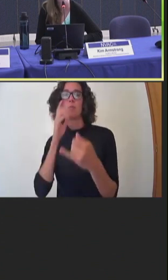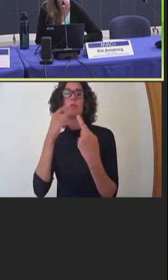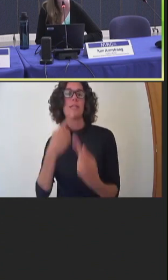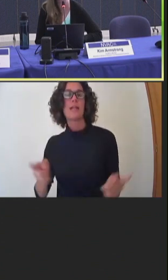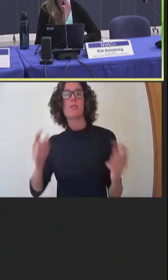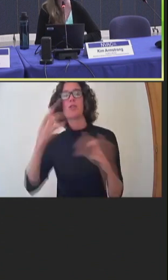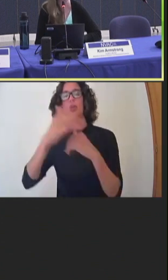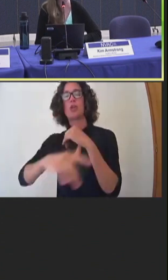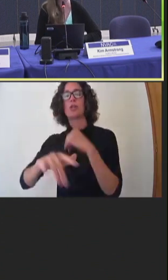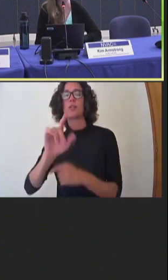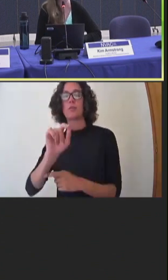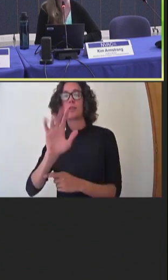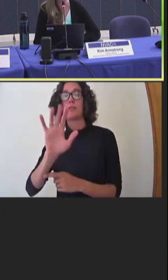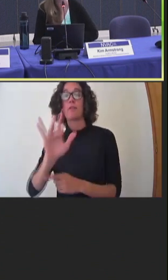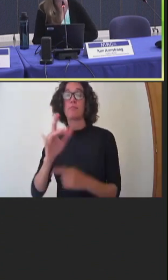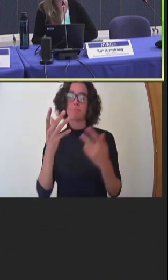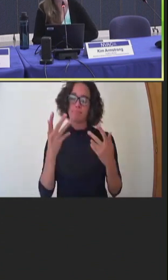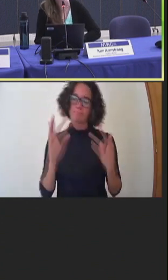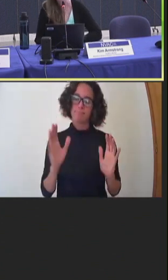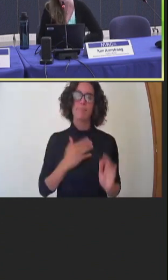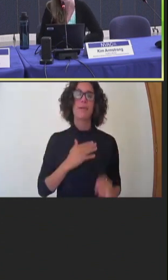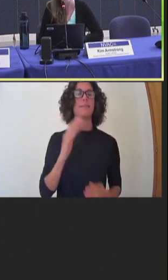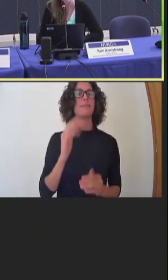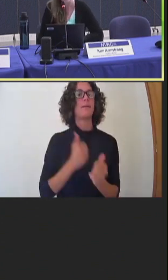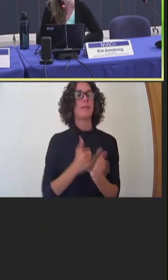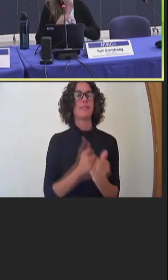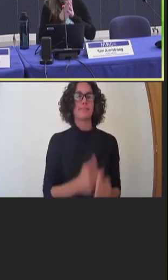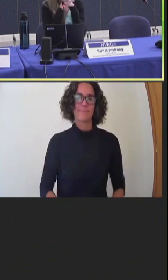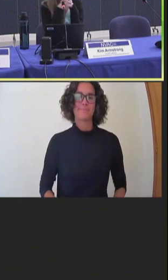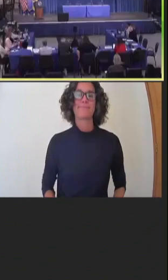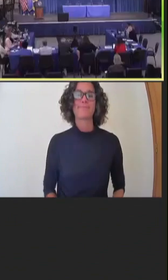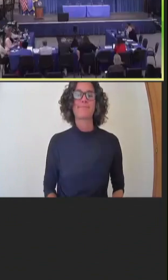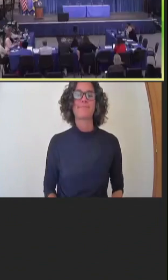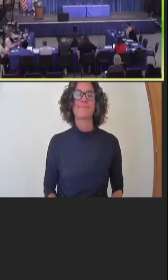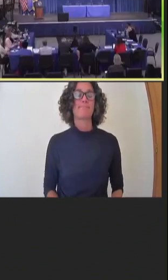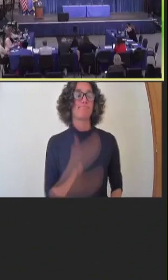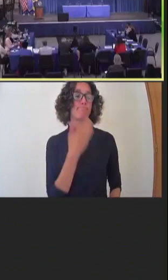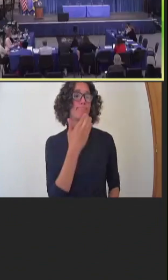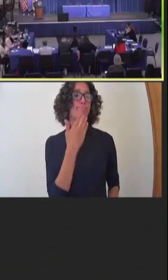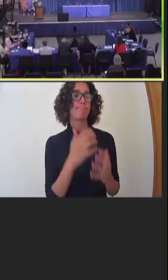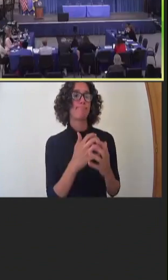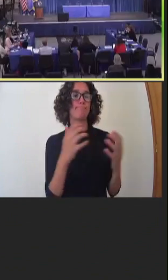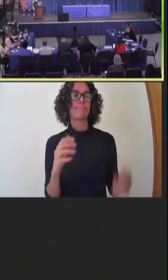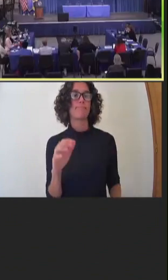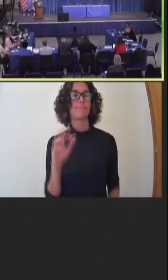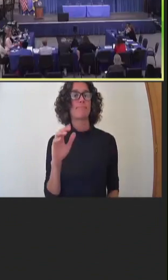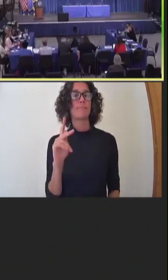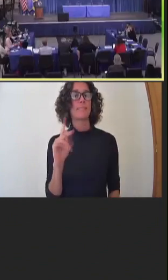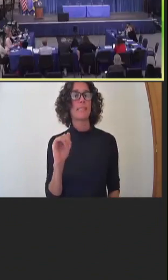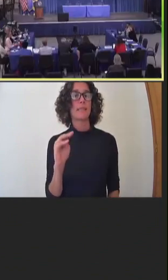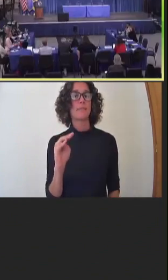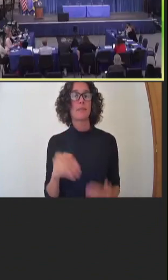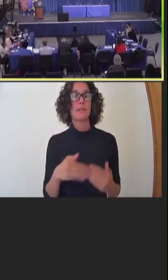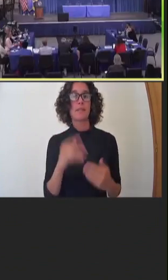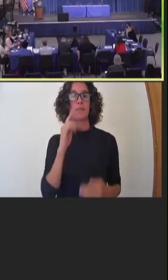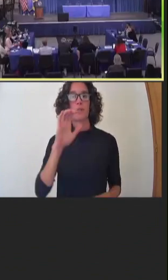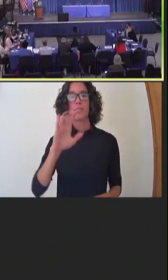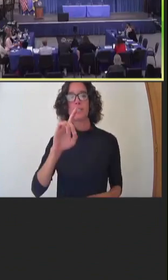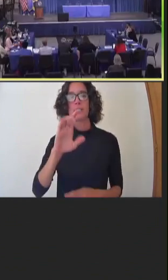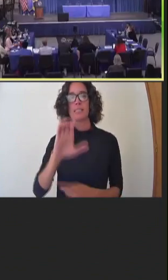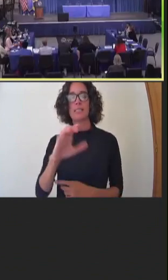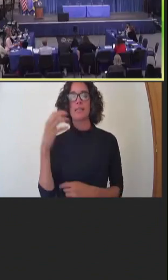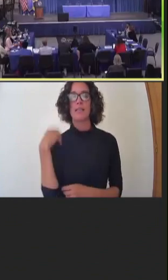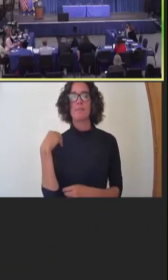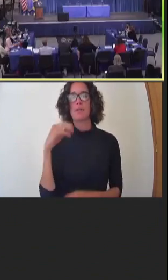2025. And that concludes my updates. Thank you very much, Kim. Next for CDC, Captain Mo Patel.